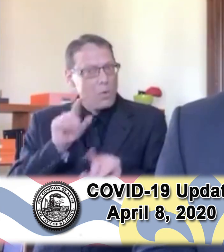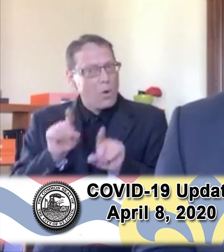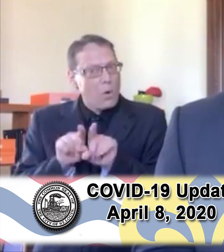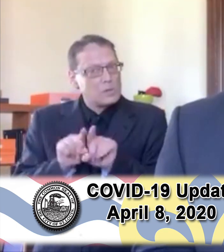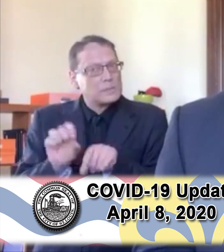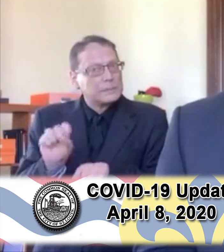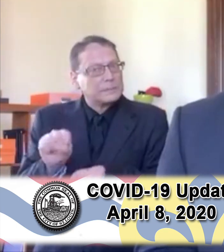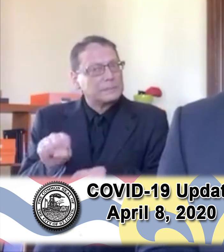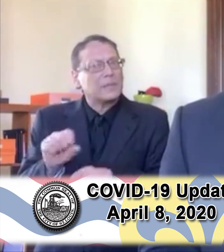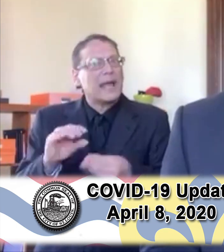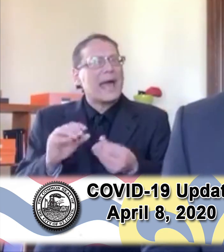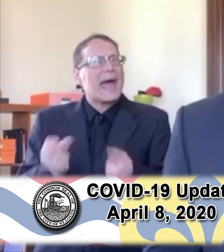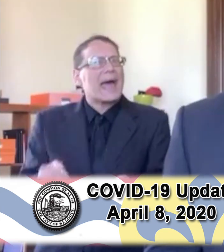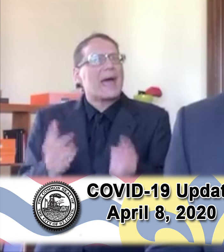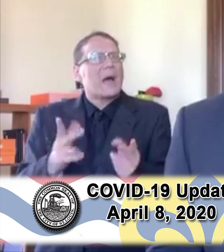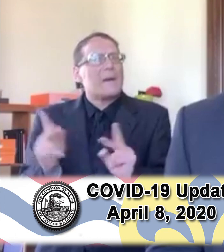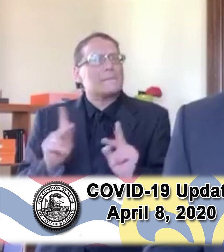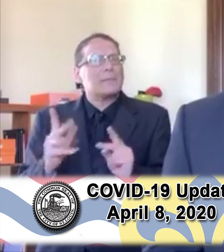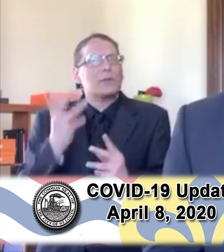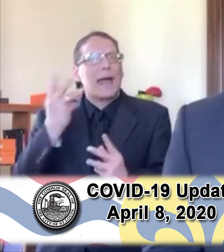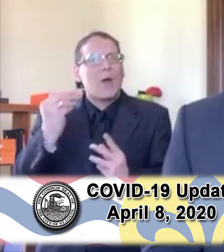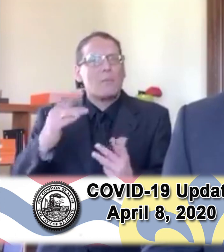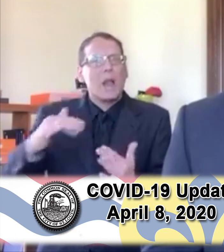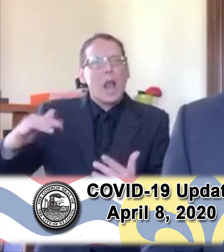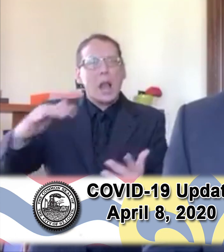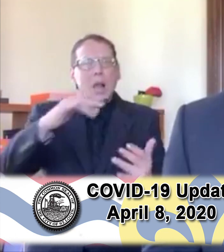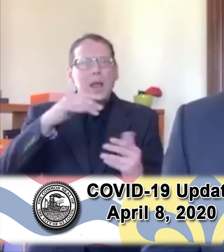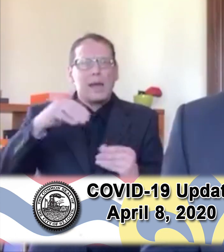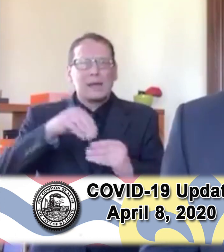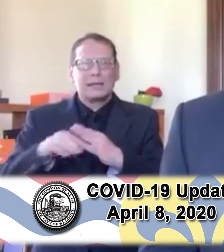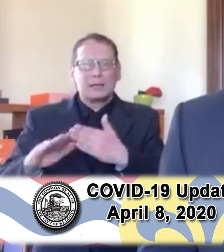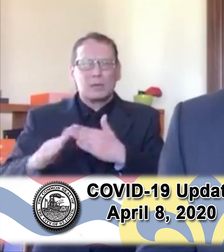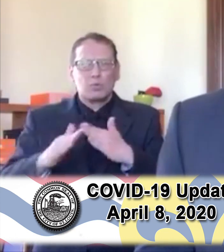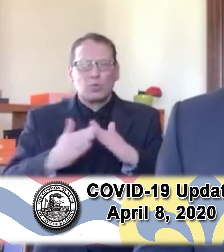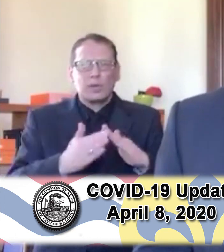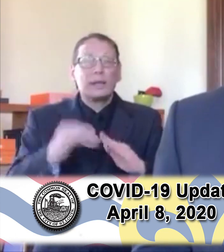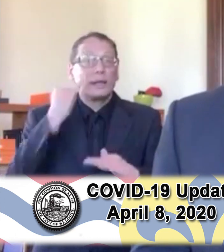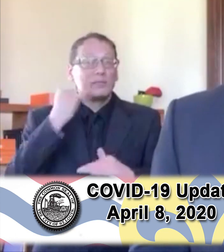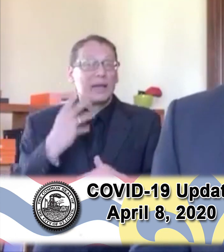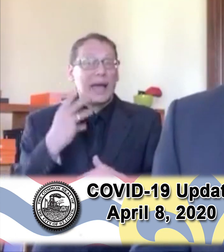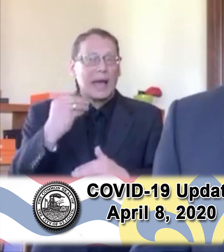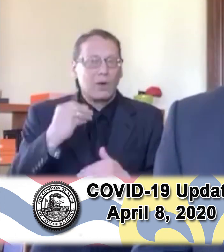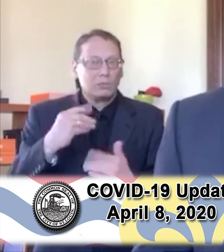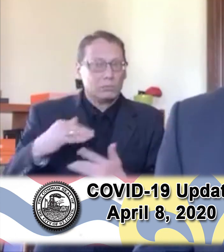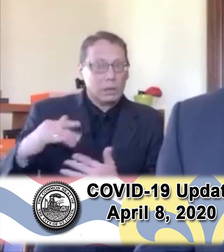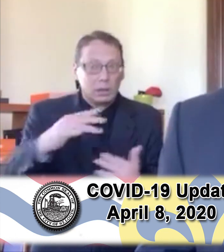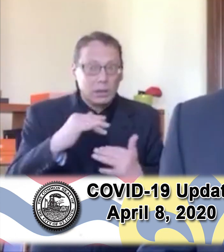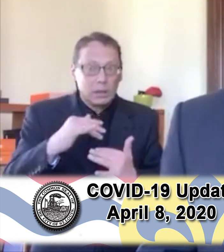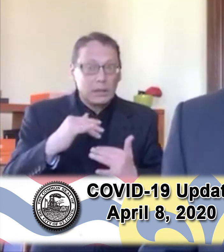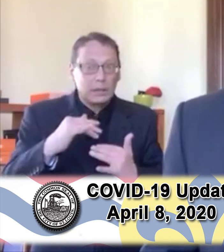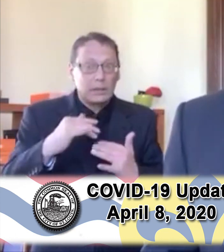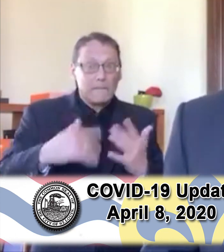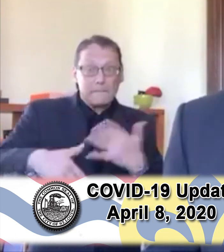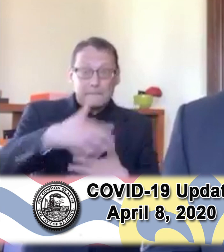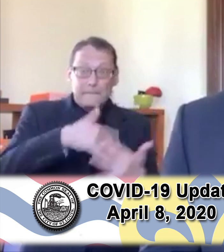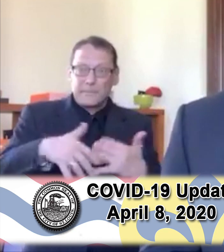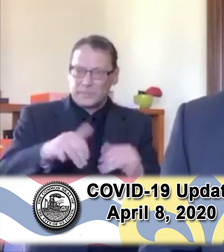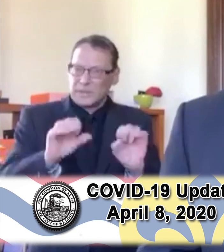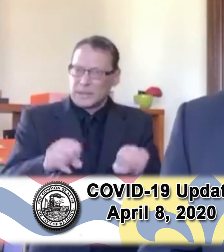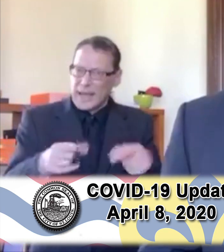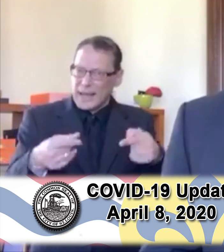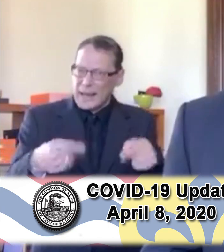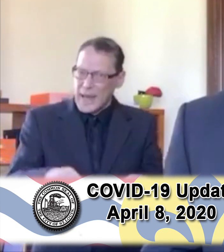number of people that are out in the community. And when individuals are out in the community, social mixing can occur. And